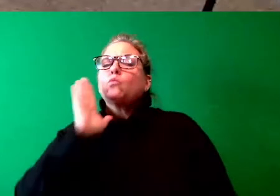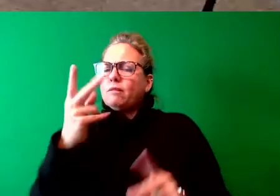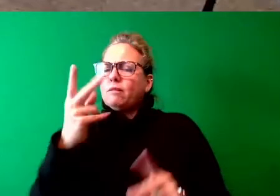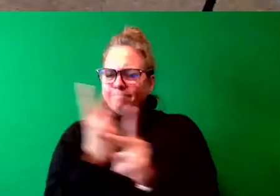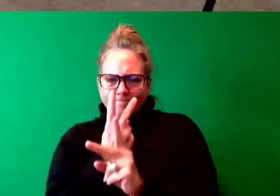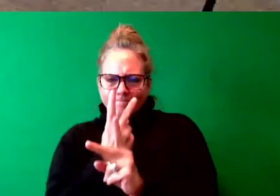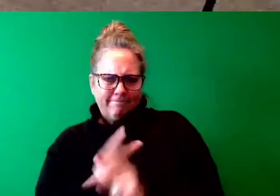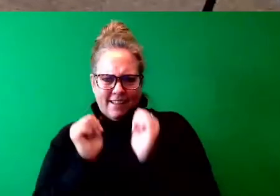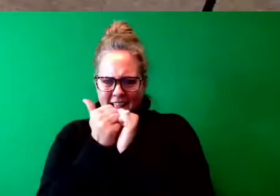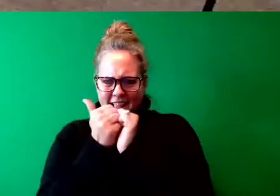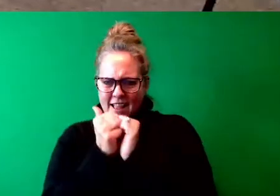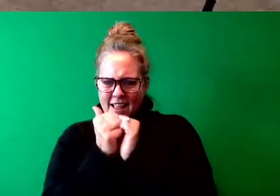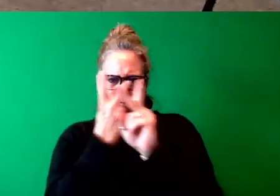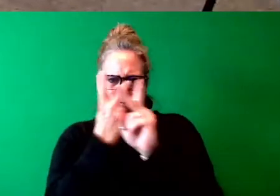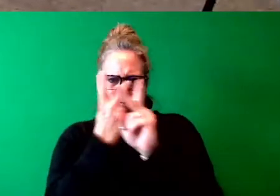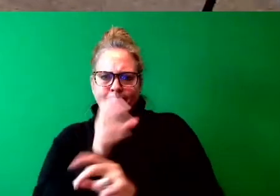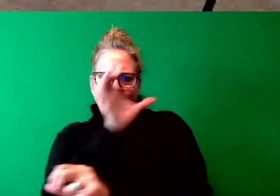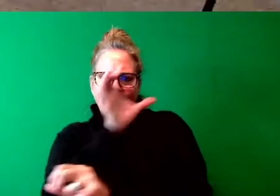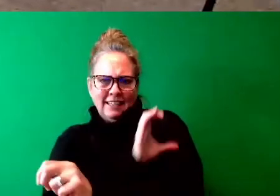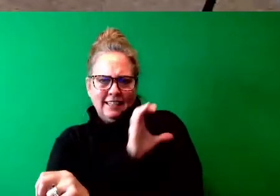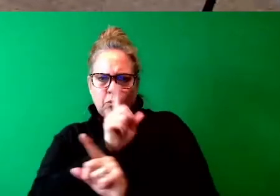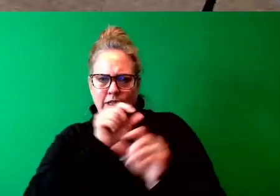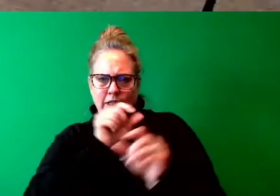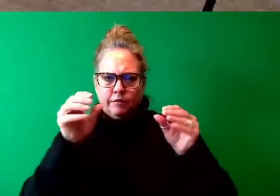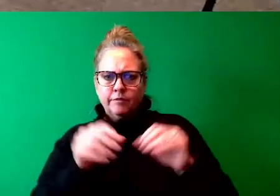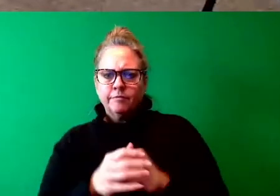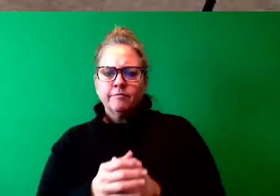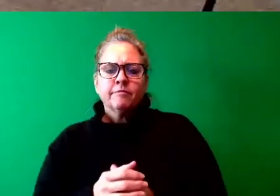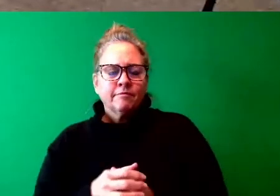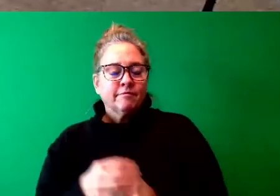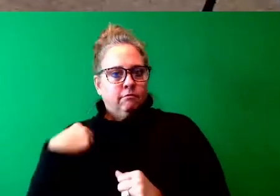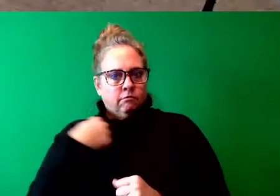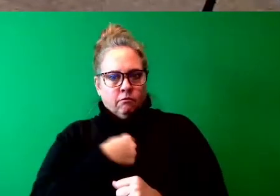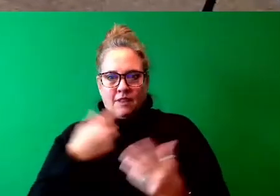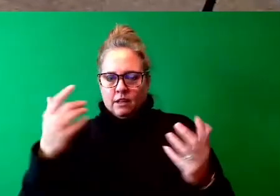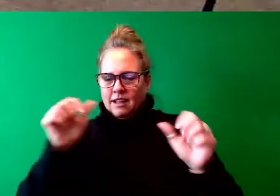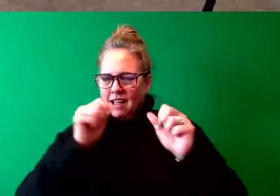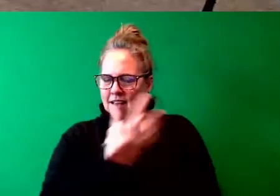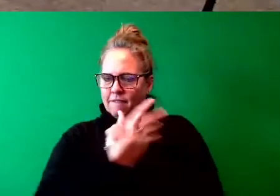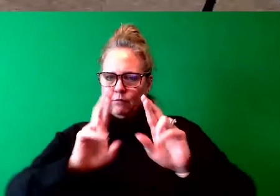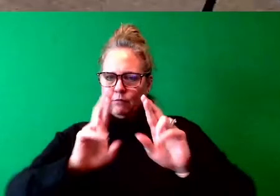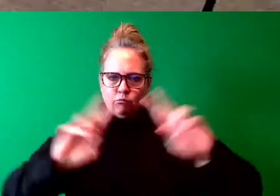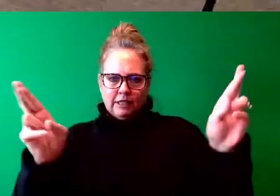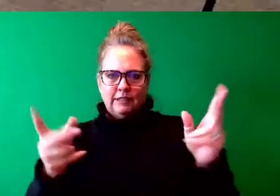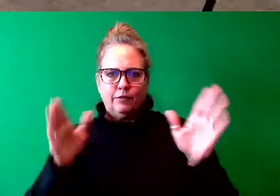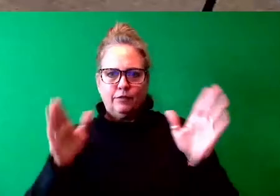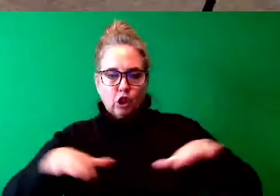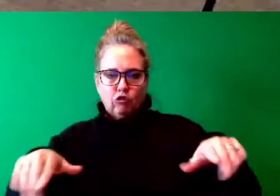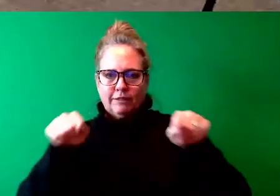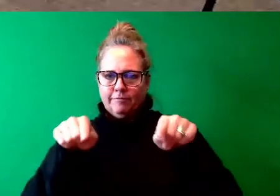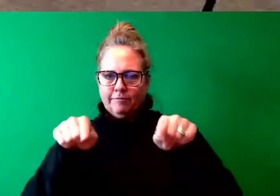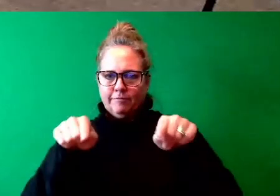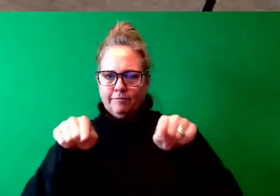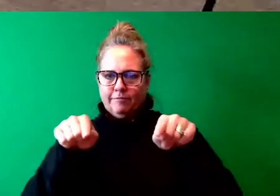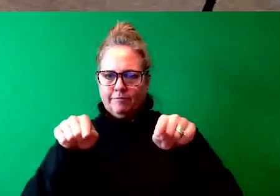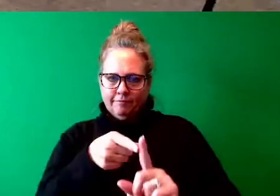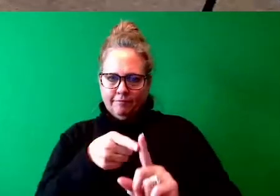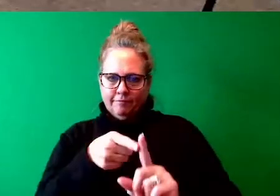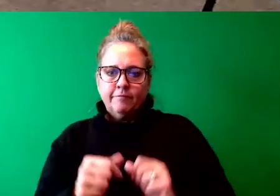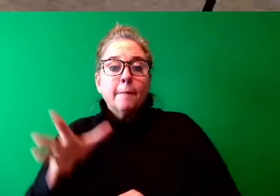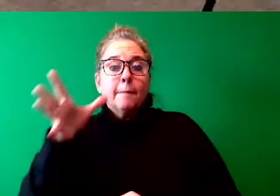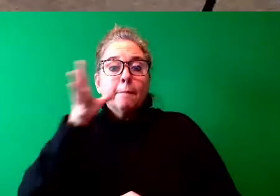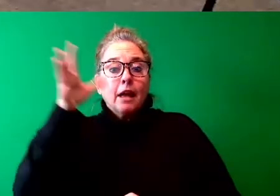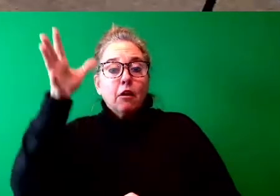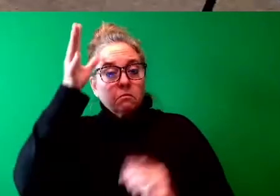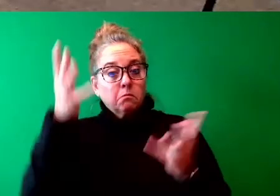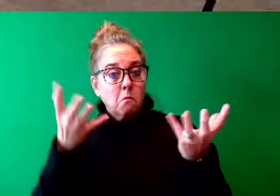details will be worked out. My main point is that we're going to be ready to vaccinate kids where parents are choosing to get their